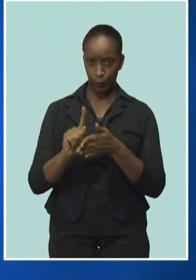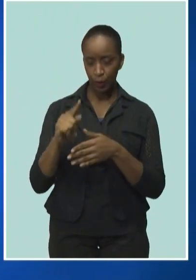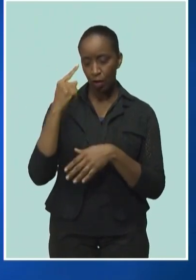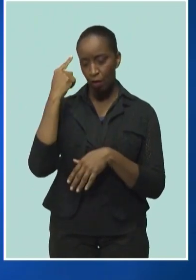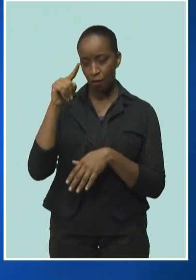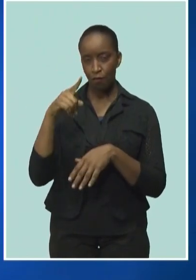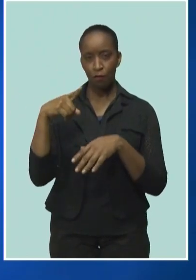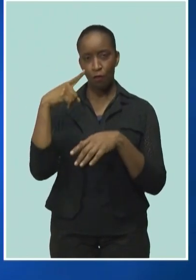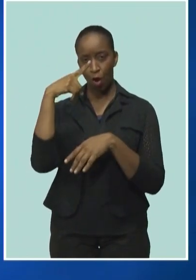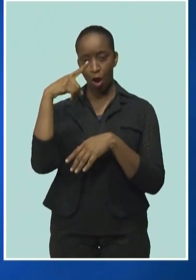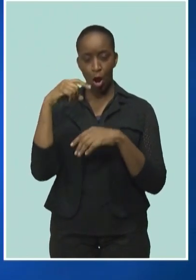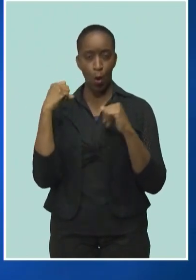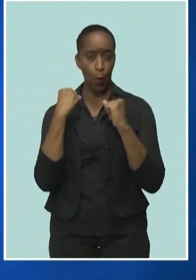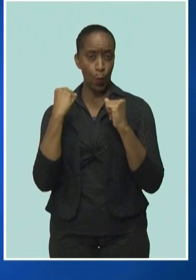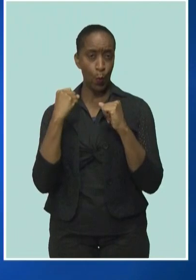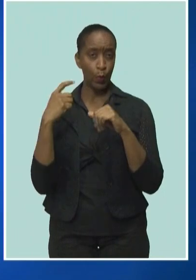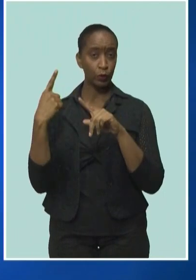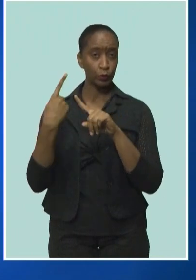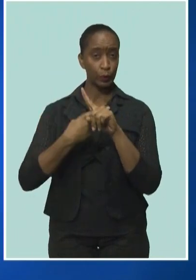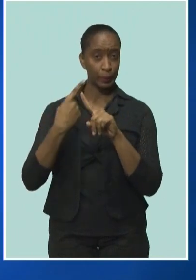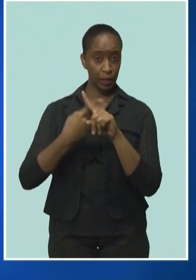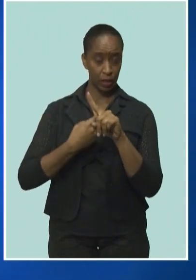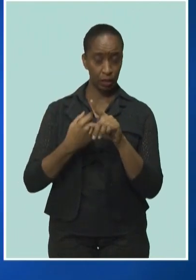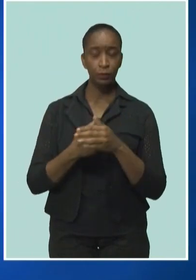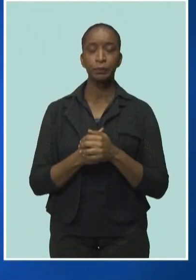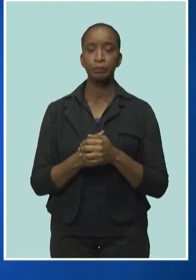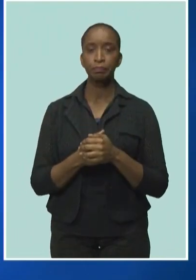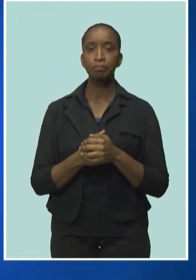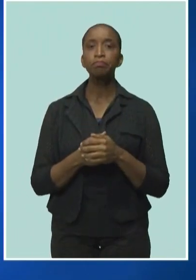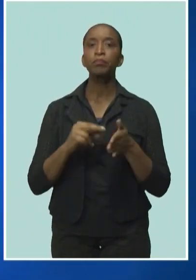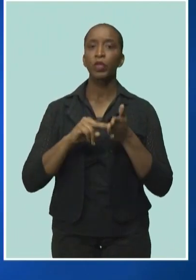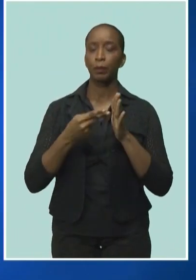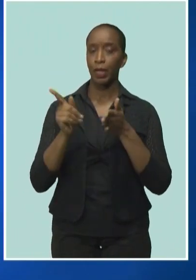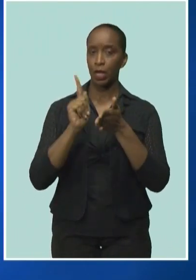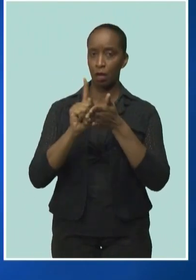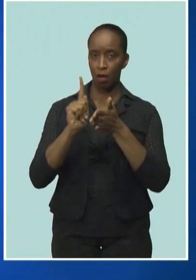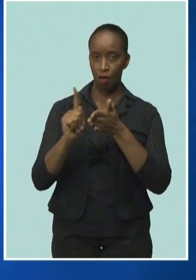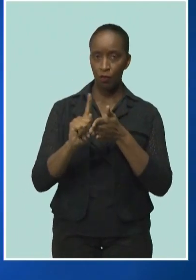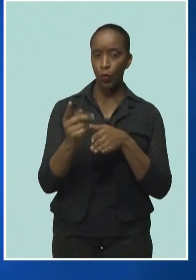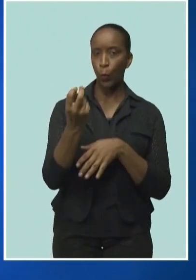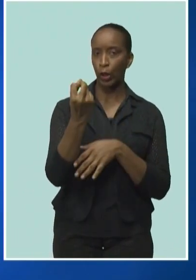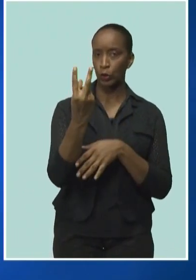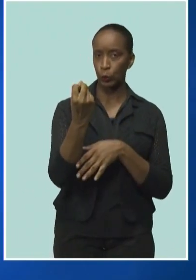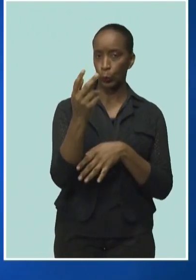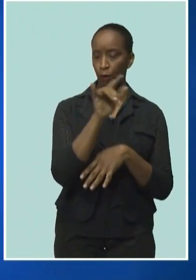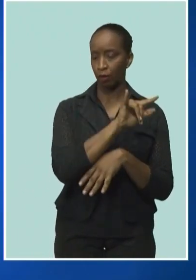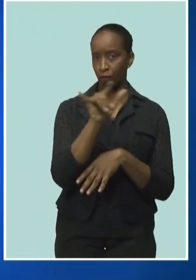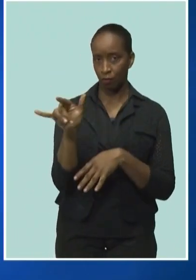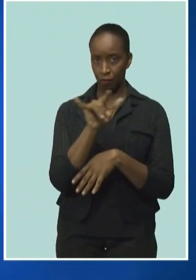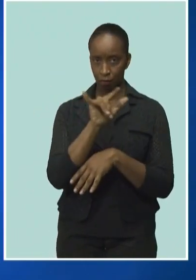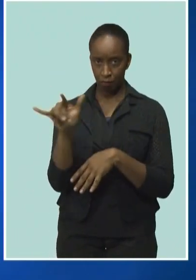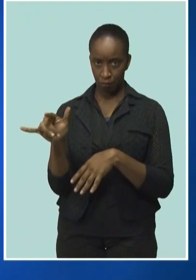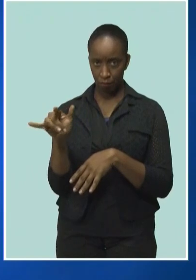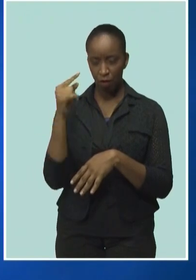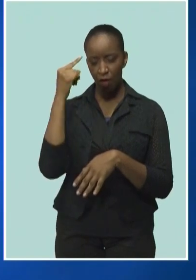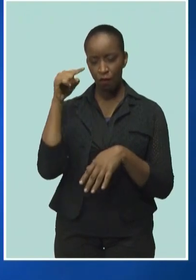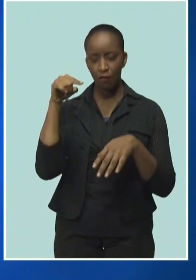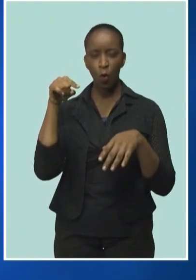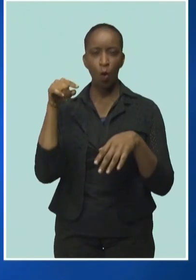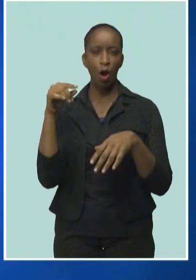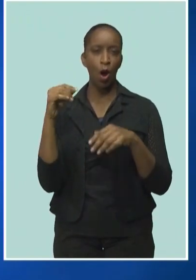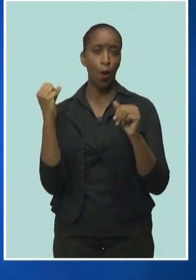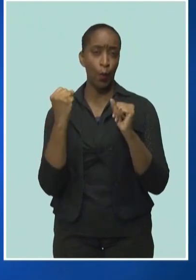London Gatwick. This means that we are now operating with 12 flights per week for the 2023-24 winter